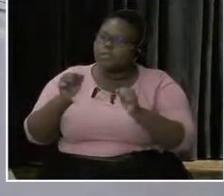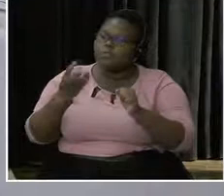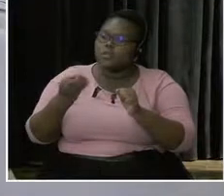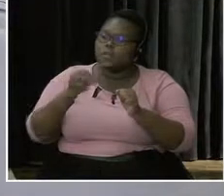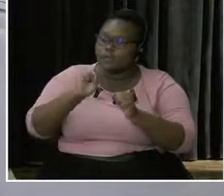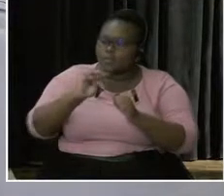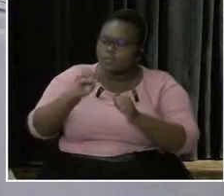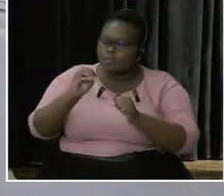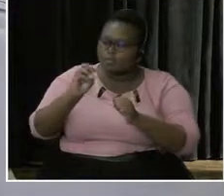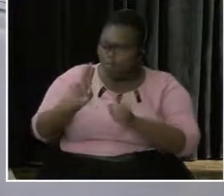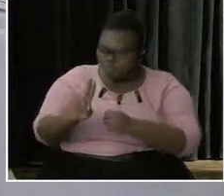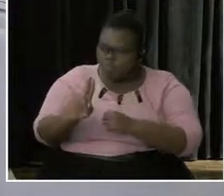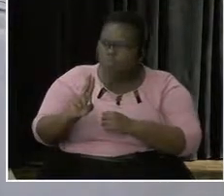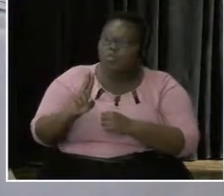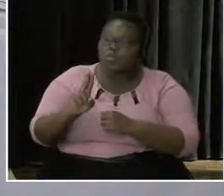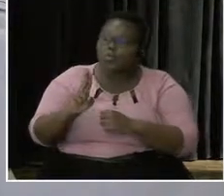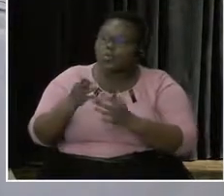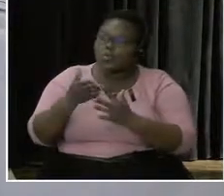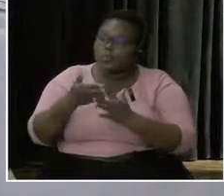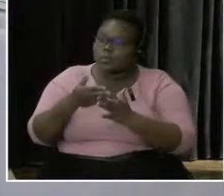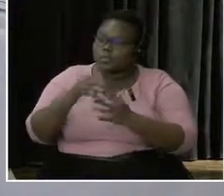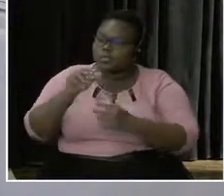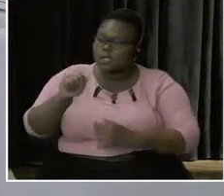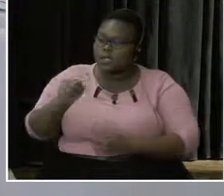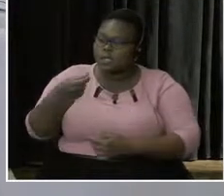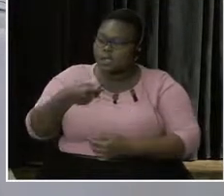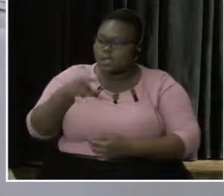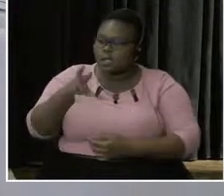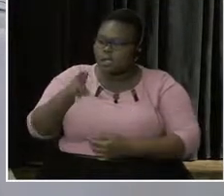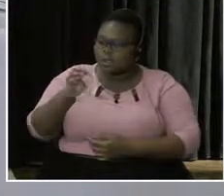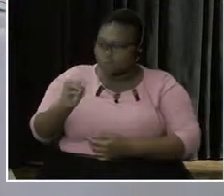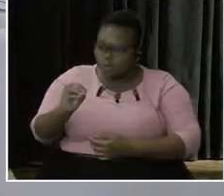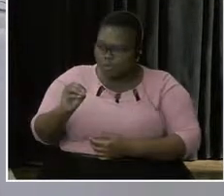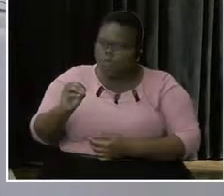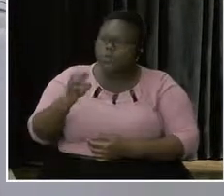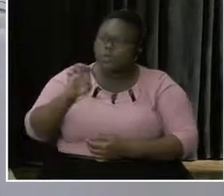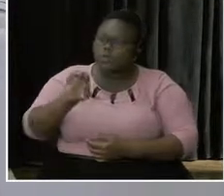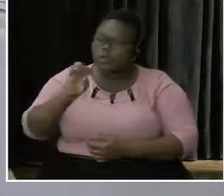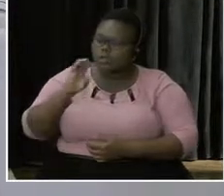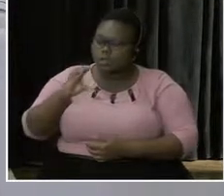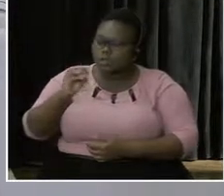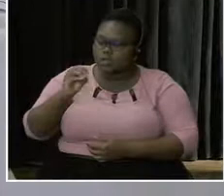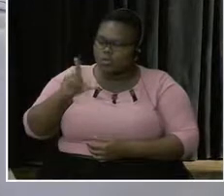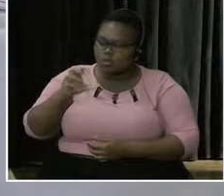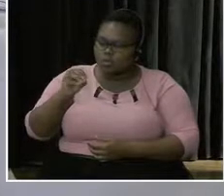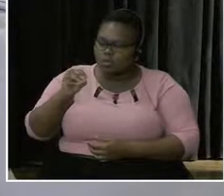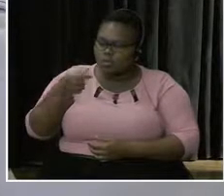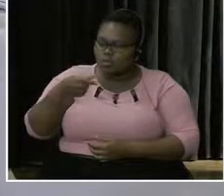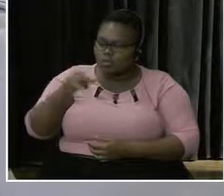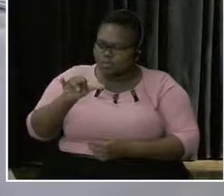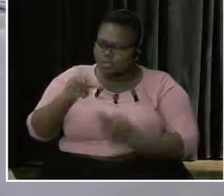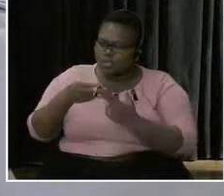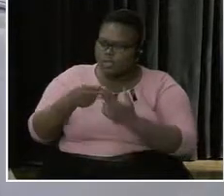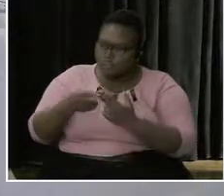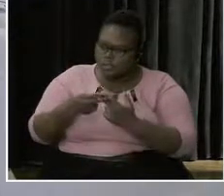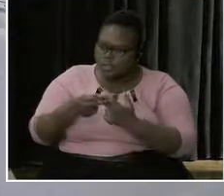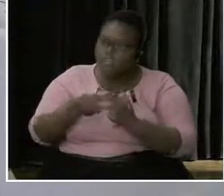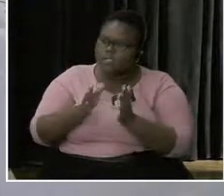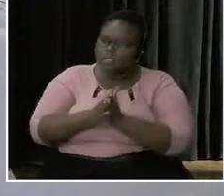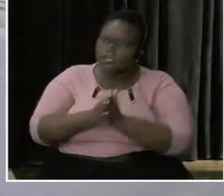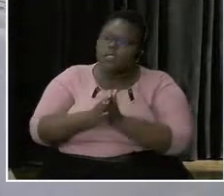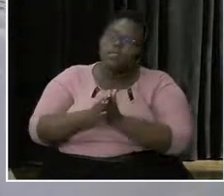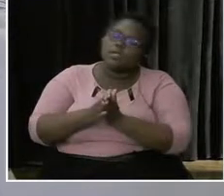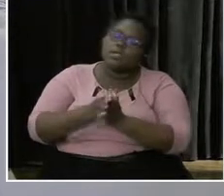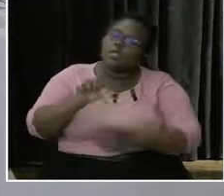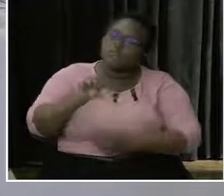memorandum of understanding between Agroecology Unit and Southern African Food Laboratory. Committee recommends. Is